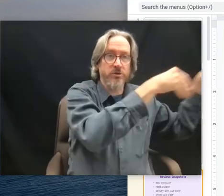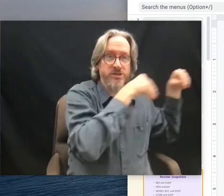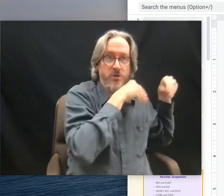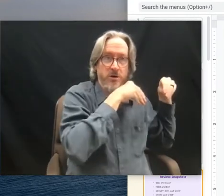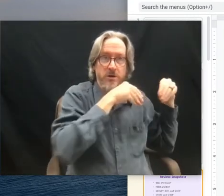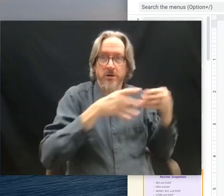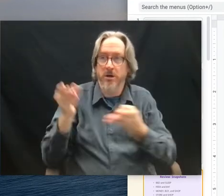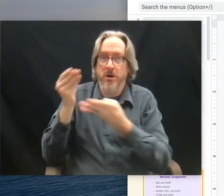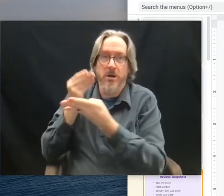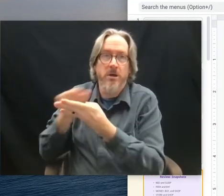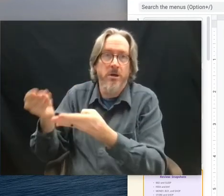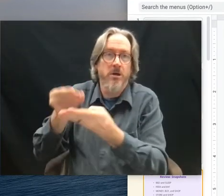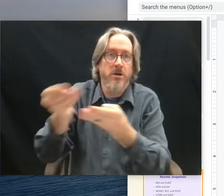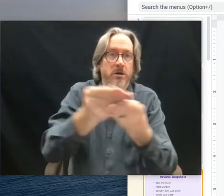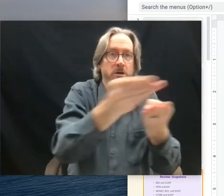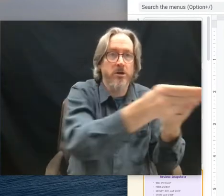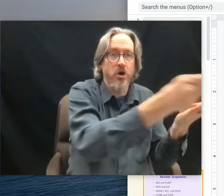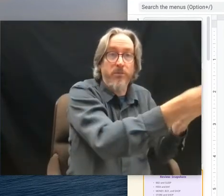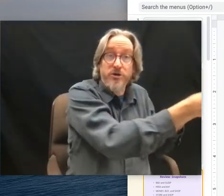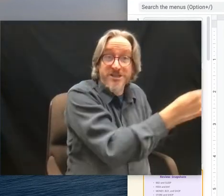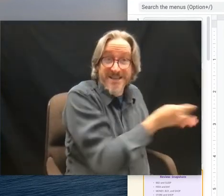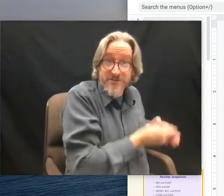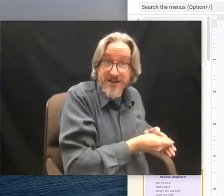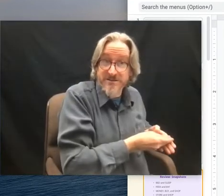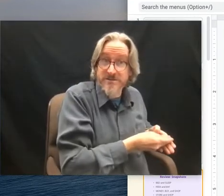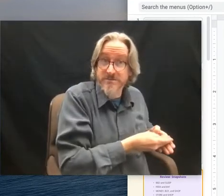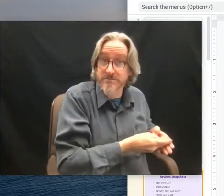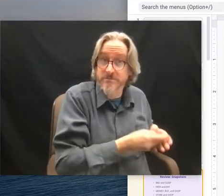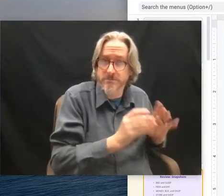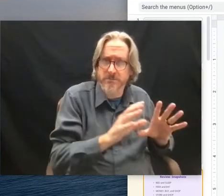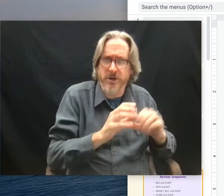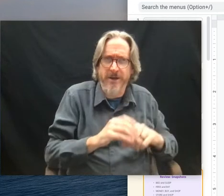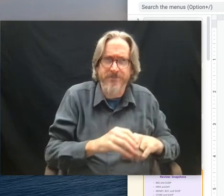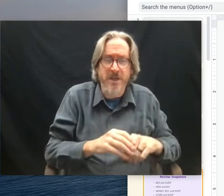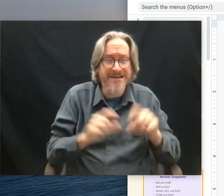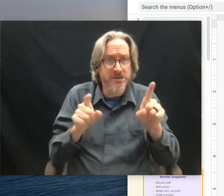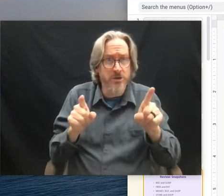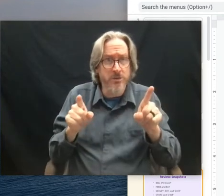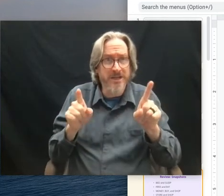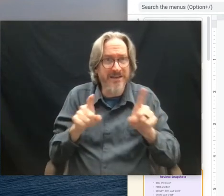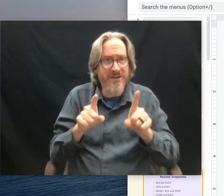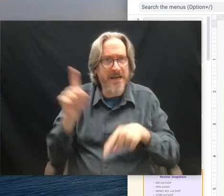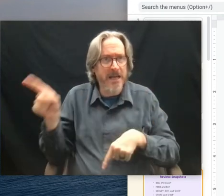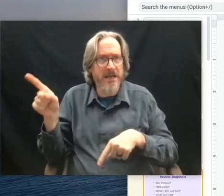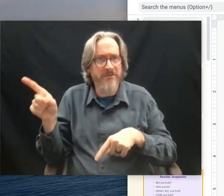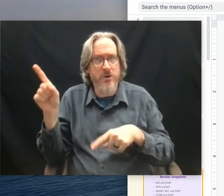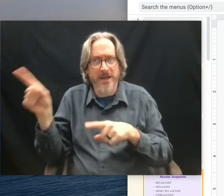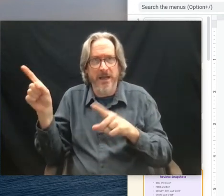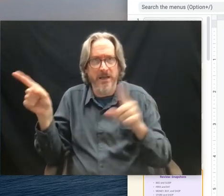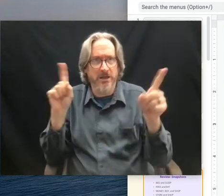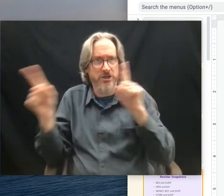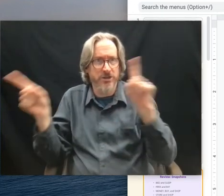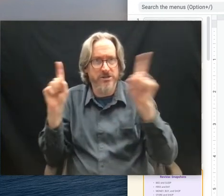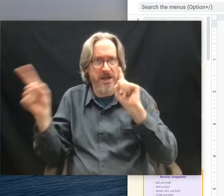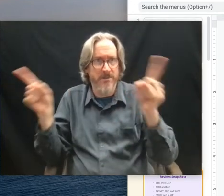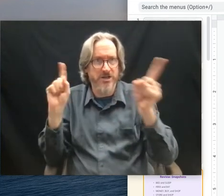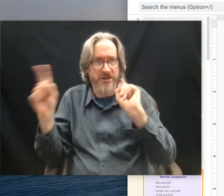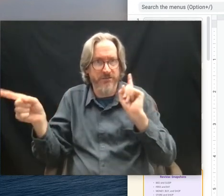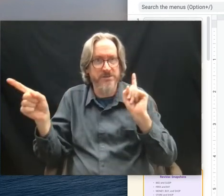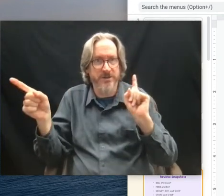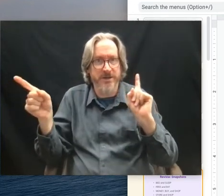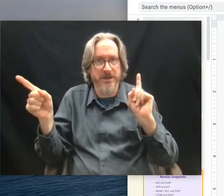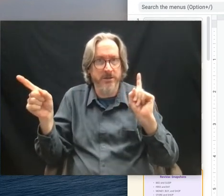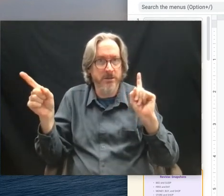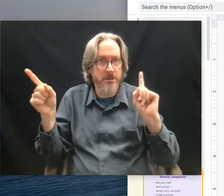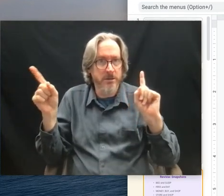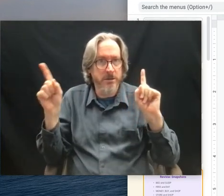go store to store, go purchasing things. Okay. So even though in English there's not much